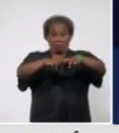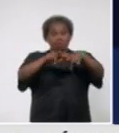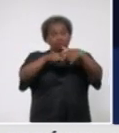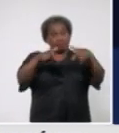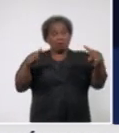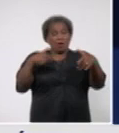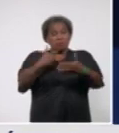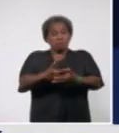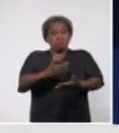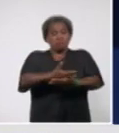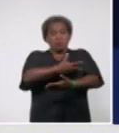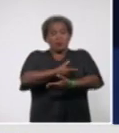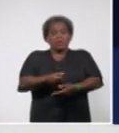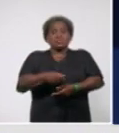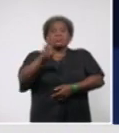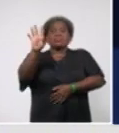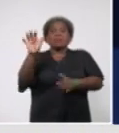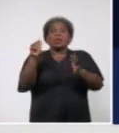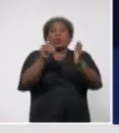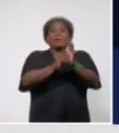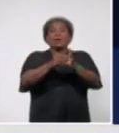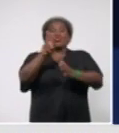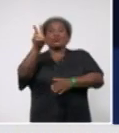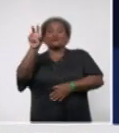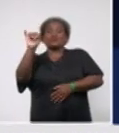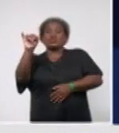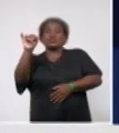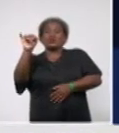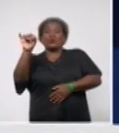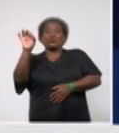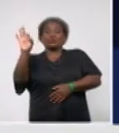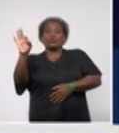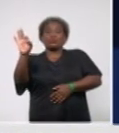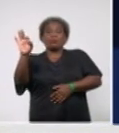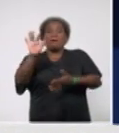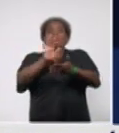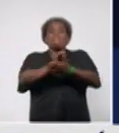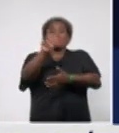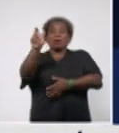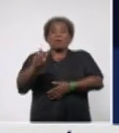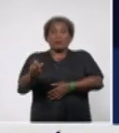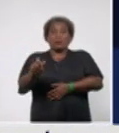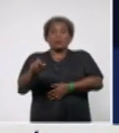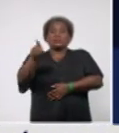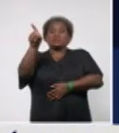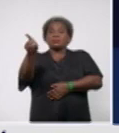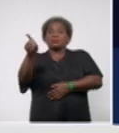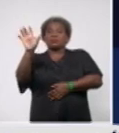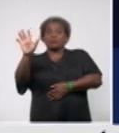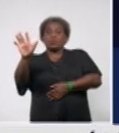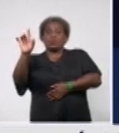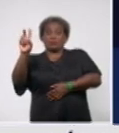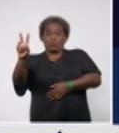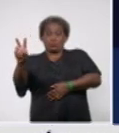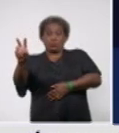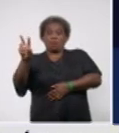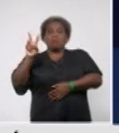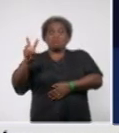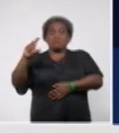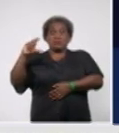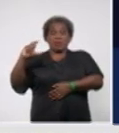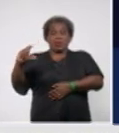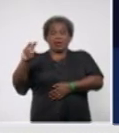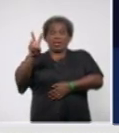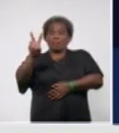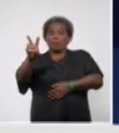country's provinces and the Isle of Youth Special Municipality were tested. 137 from Pinar del